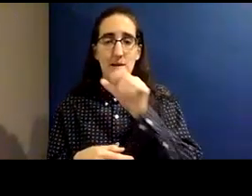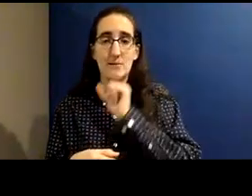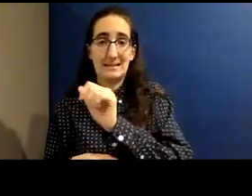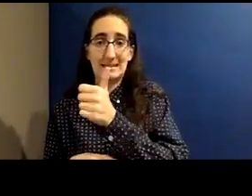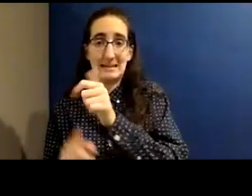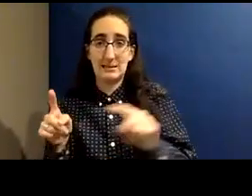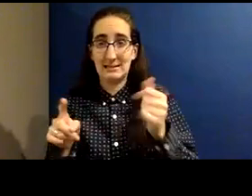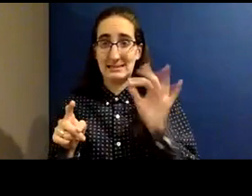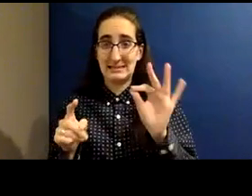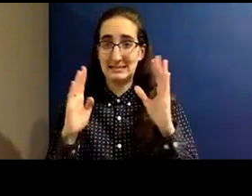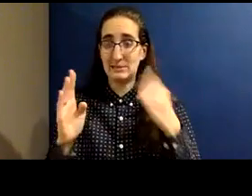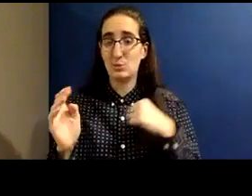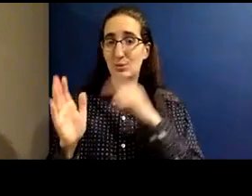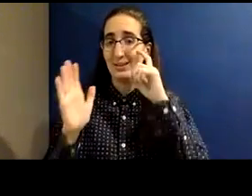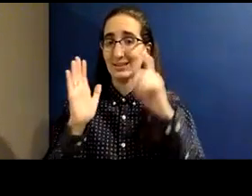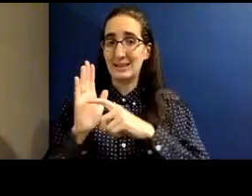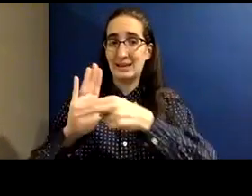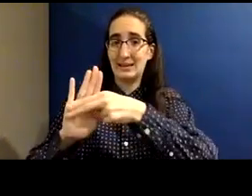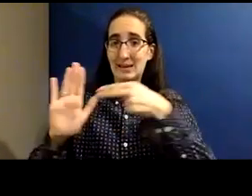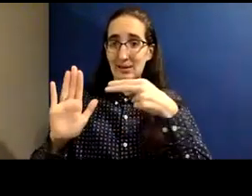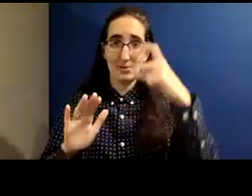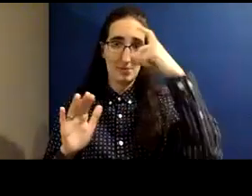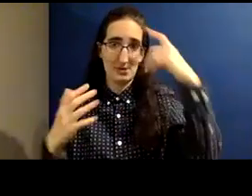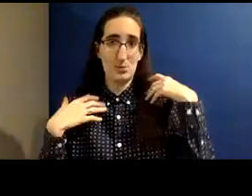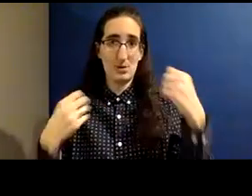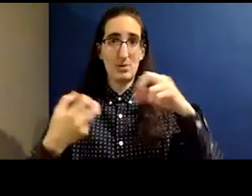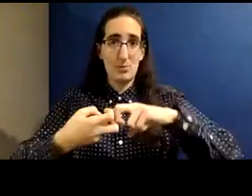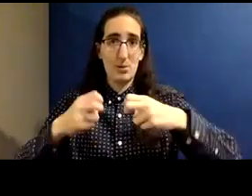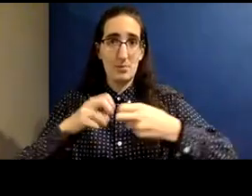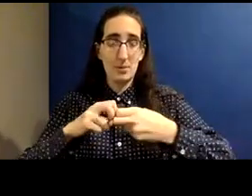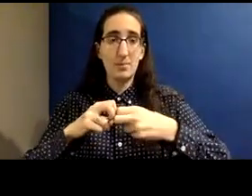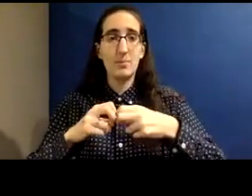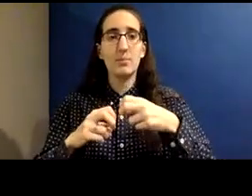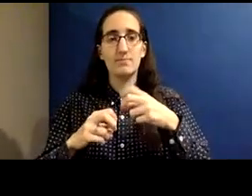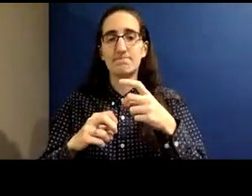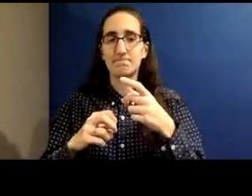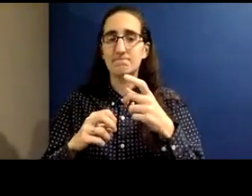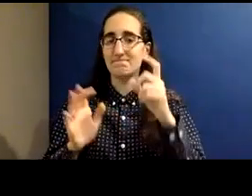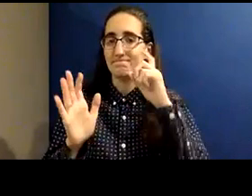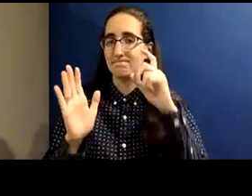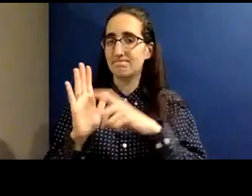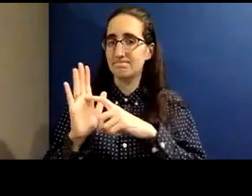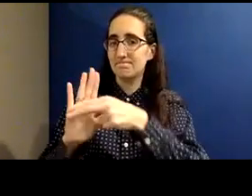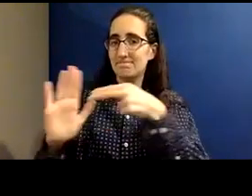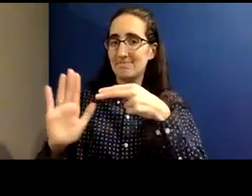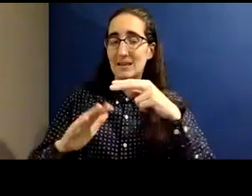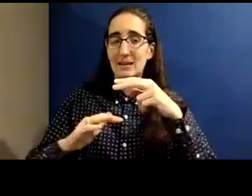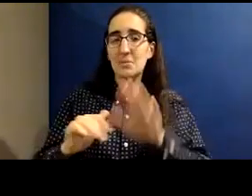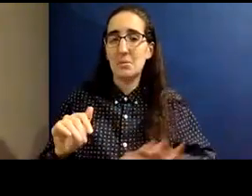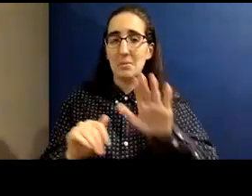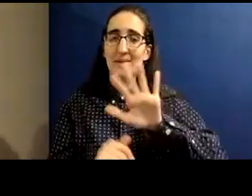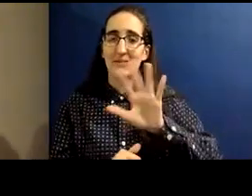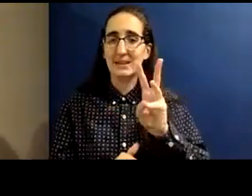and we see that a diagnosed mental health problem is indicated about 56% of the